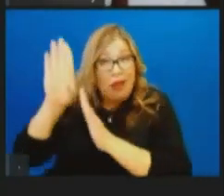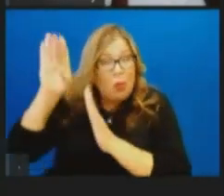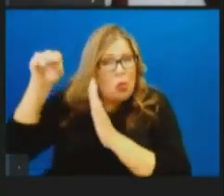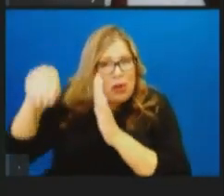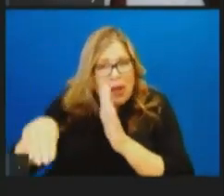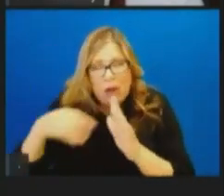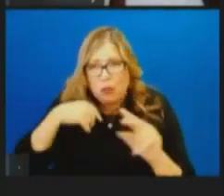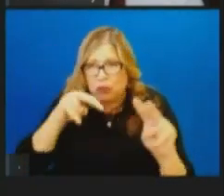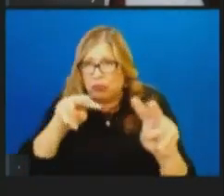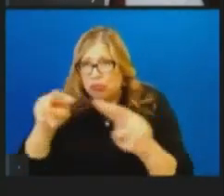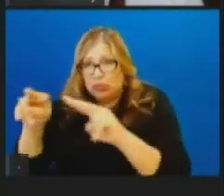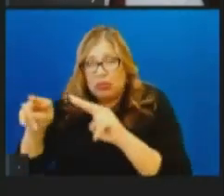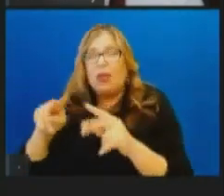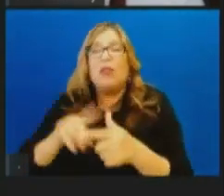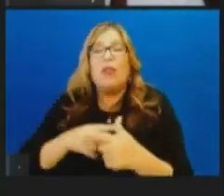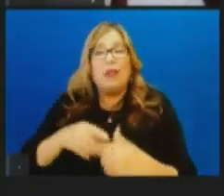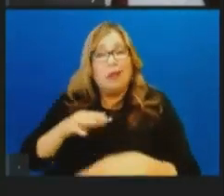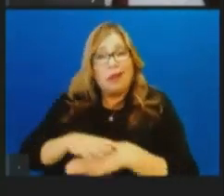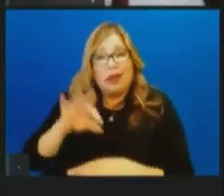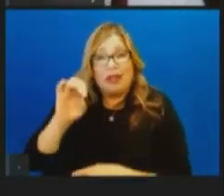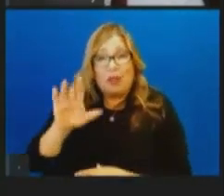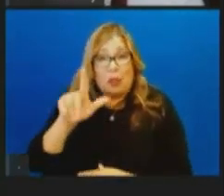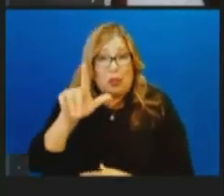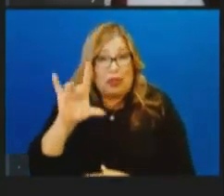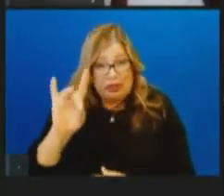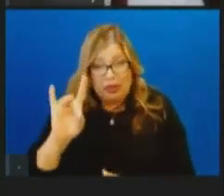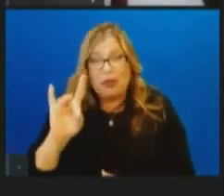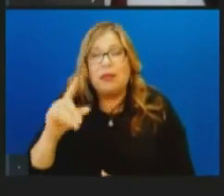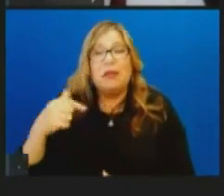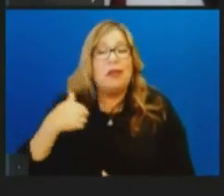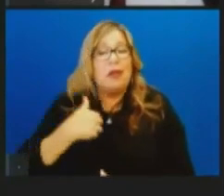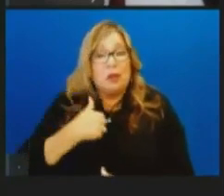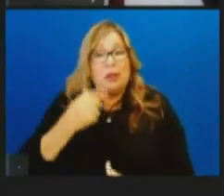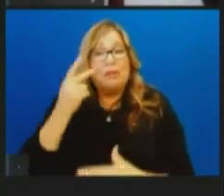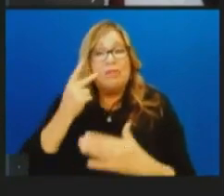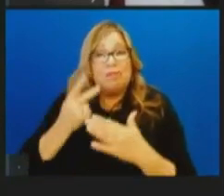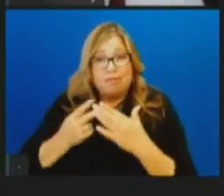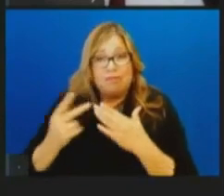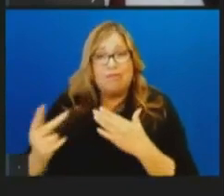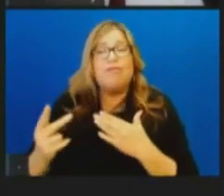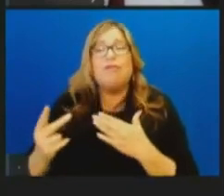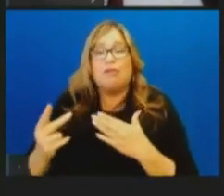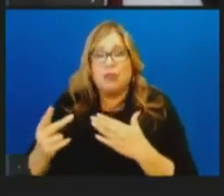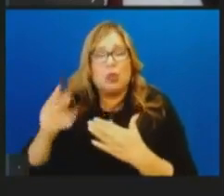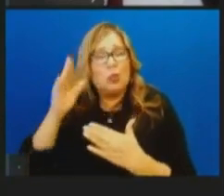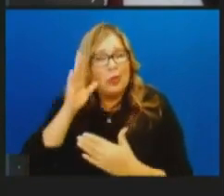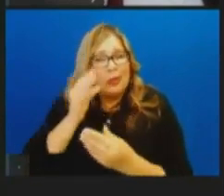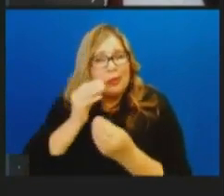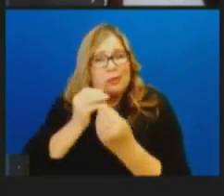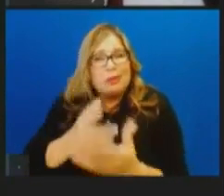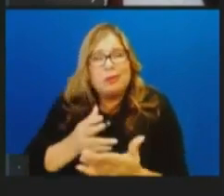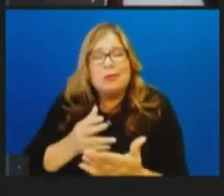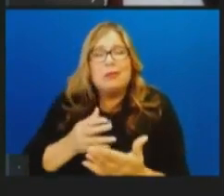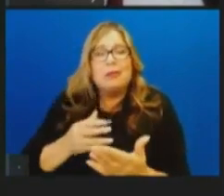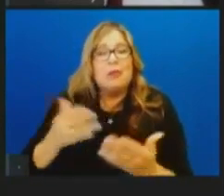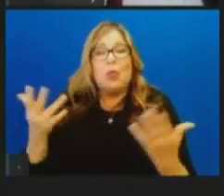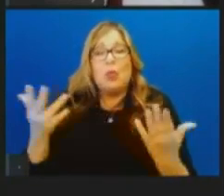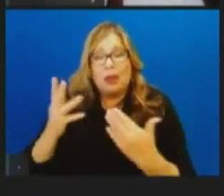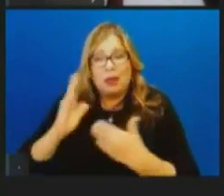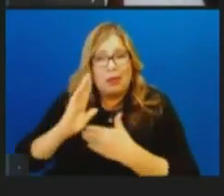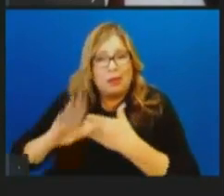that on February 28th, we anticipate being able to share what the